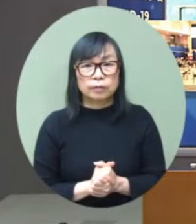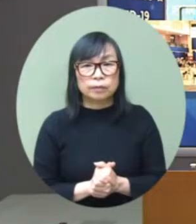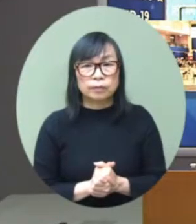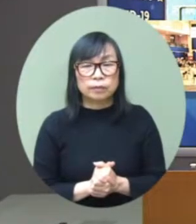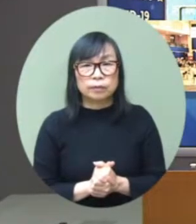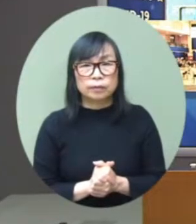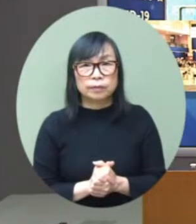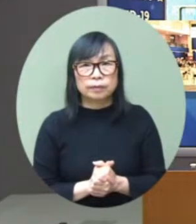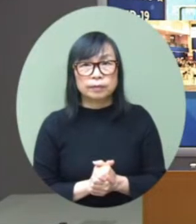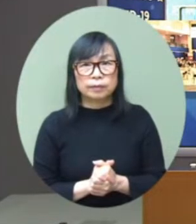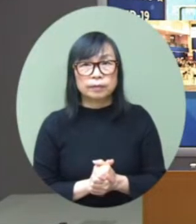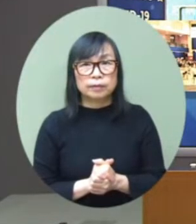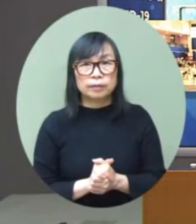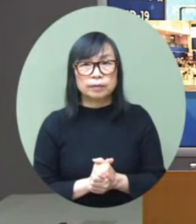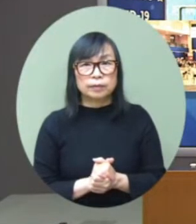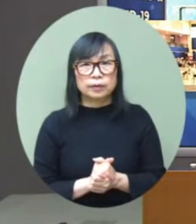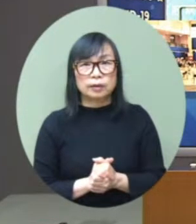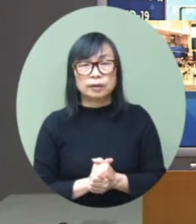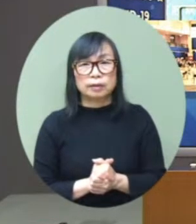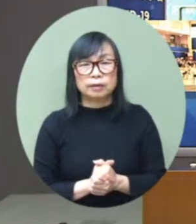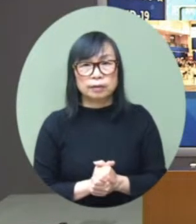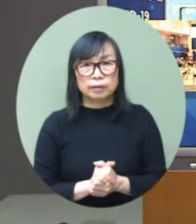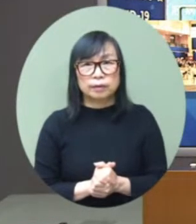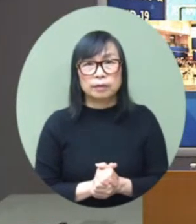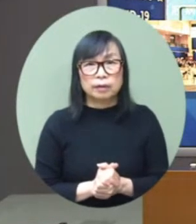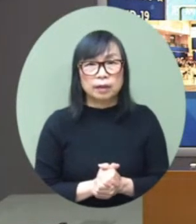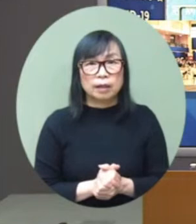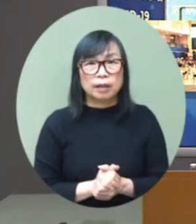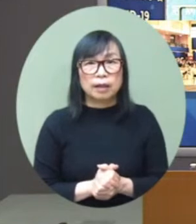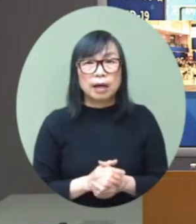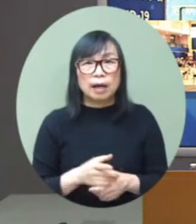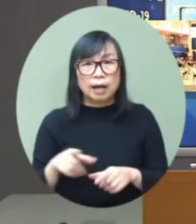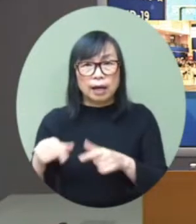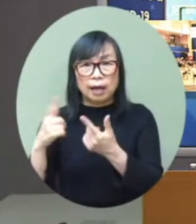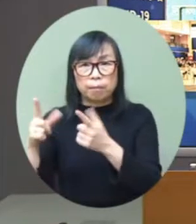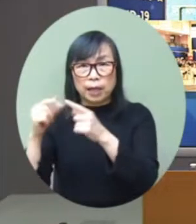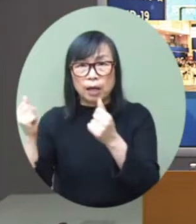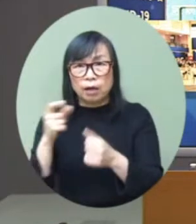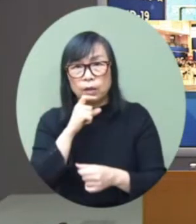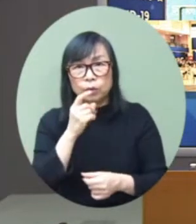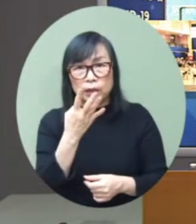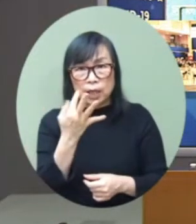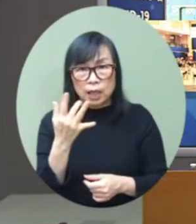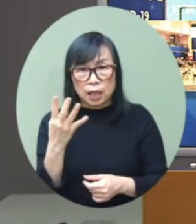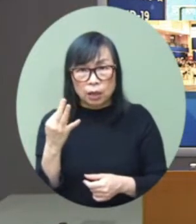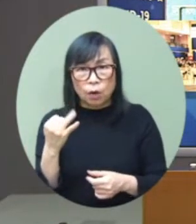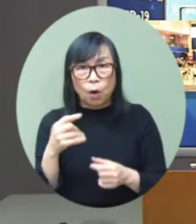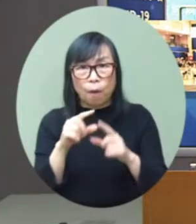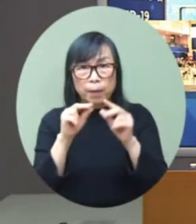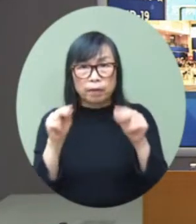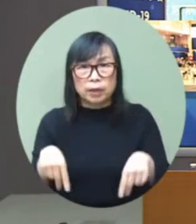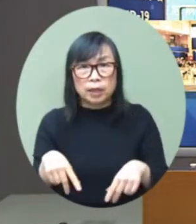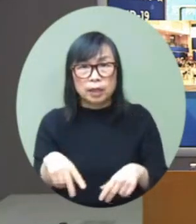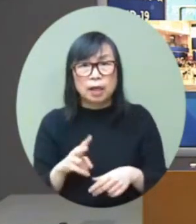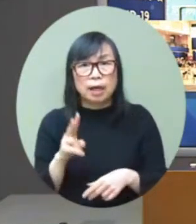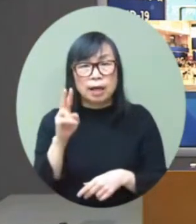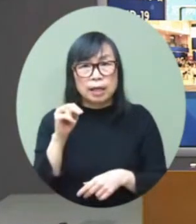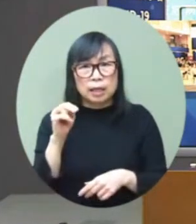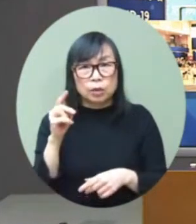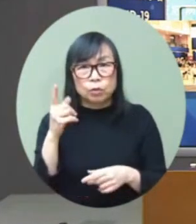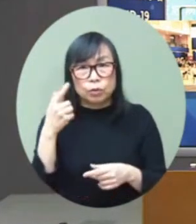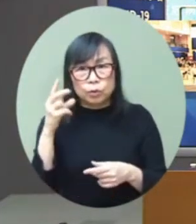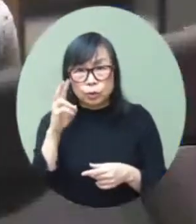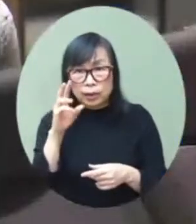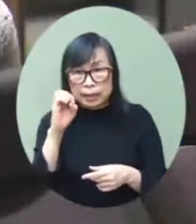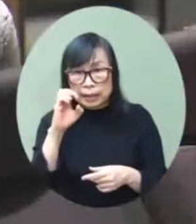On the far side to the back. A few questions from View TV News. You just mentioned the lockdown and test operations could